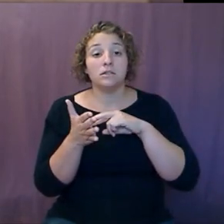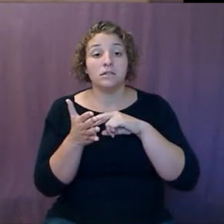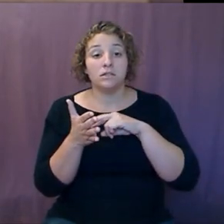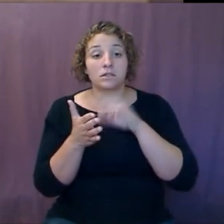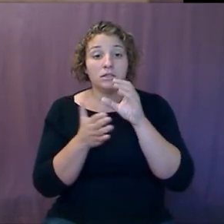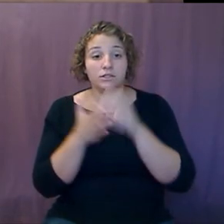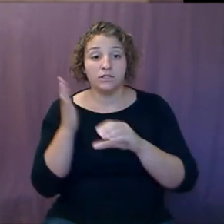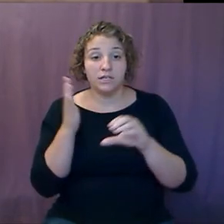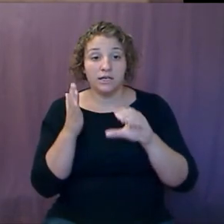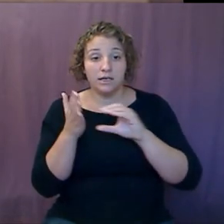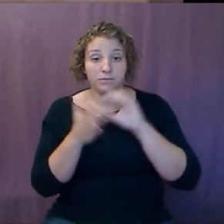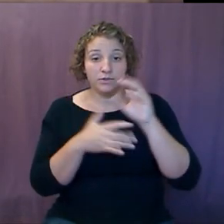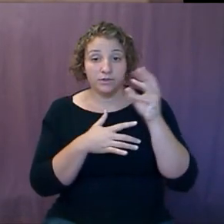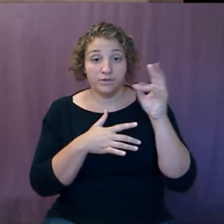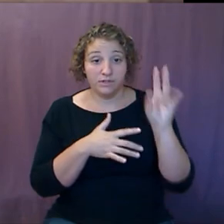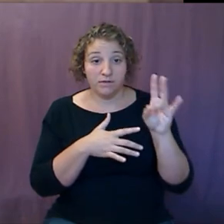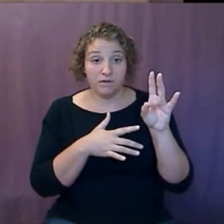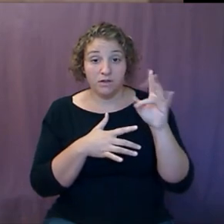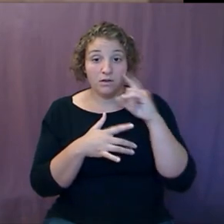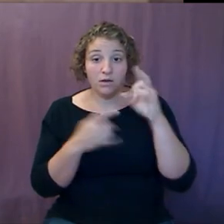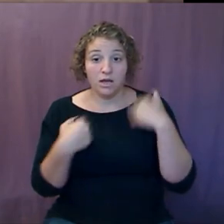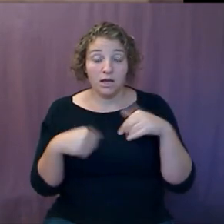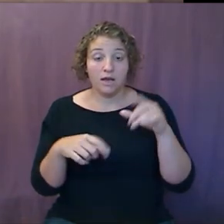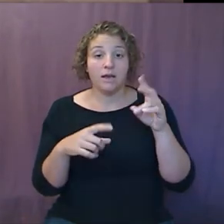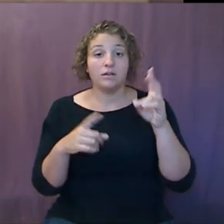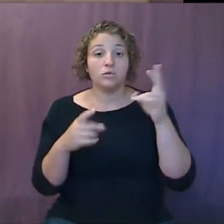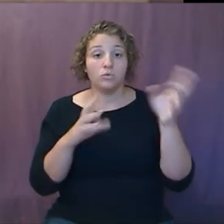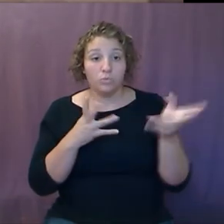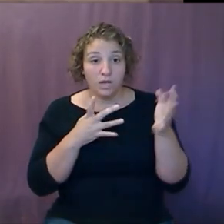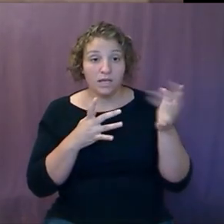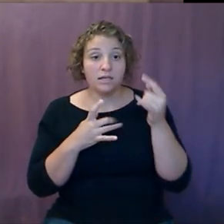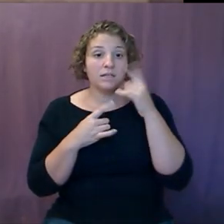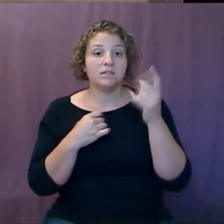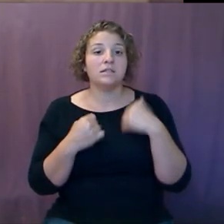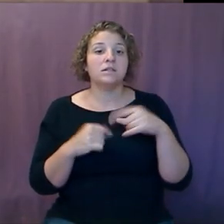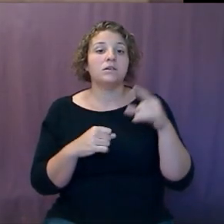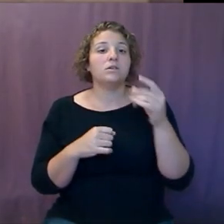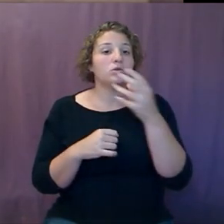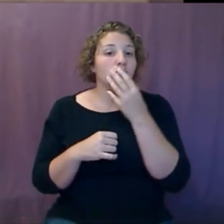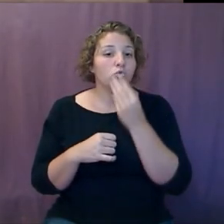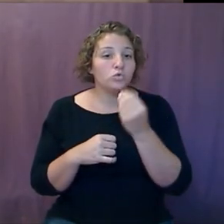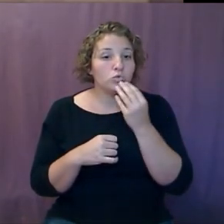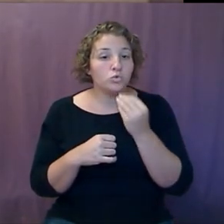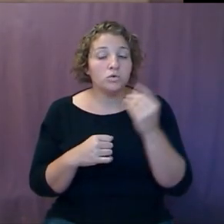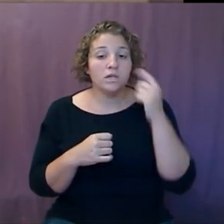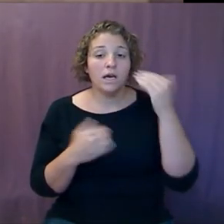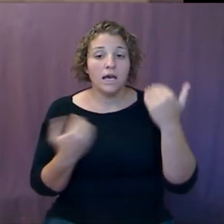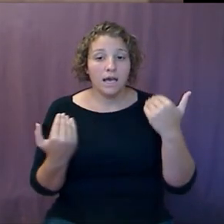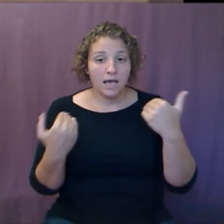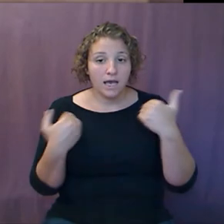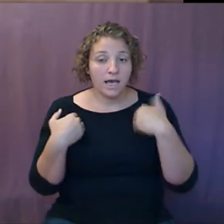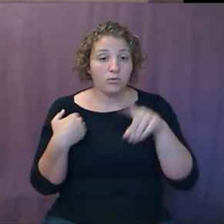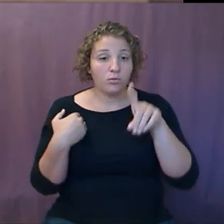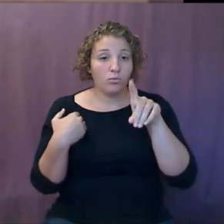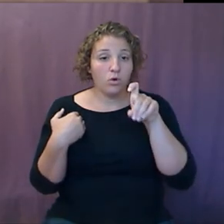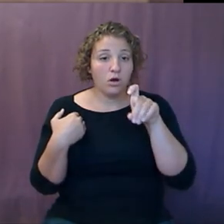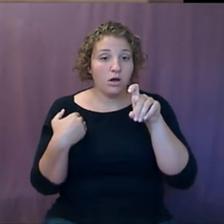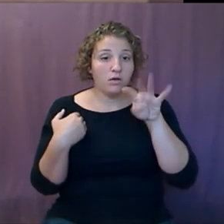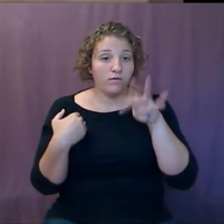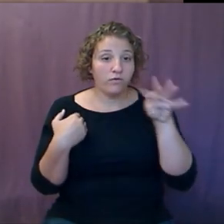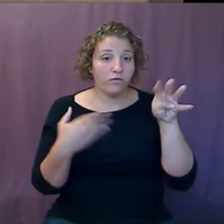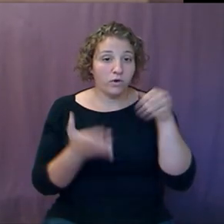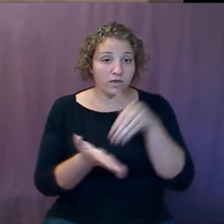144,000 Jews not Jehovah's Witnesses Jews they were mentioned by tribe 144,000 they